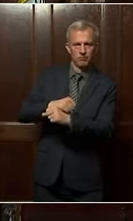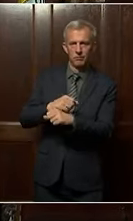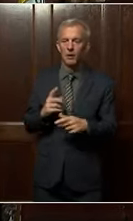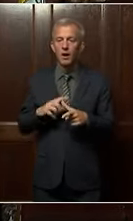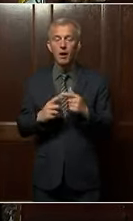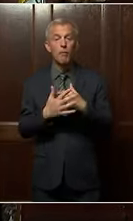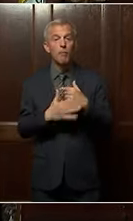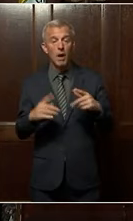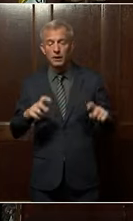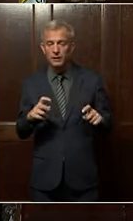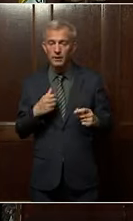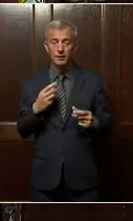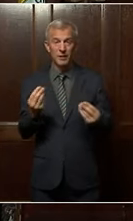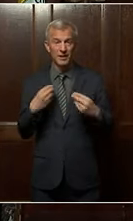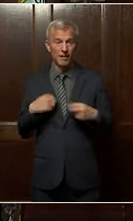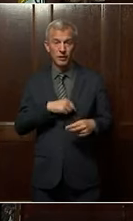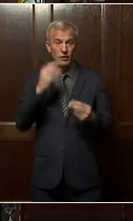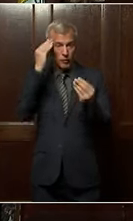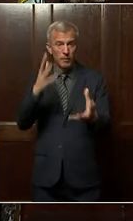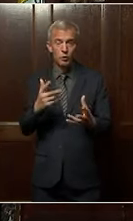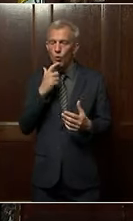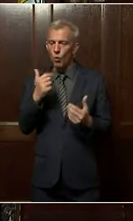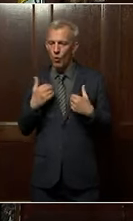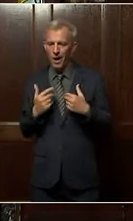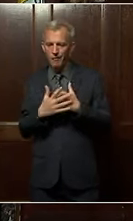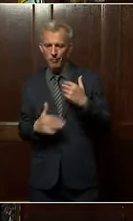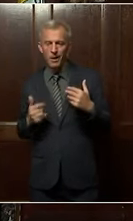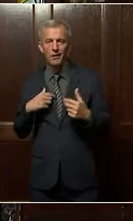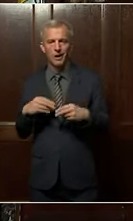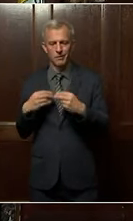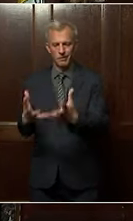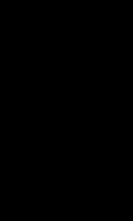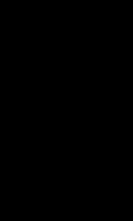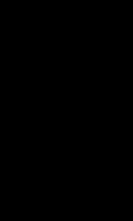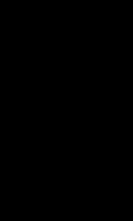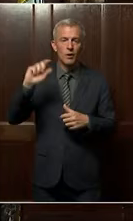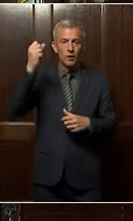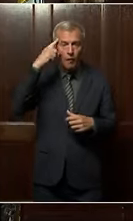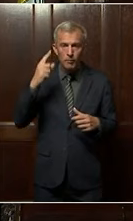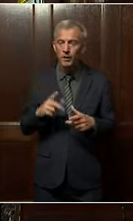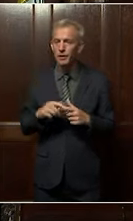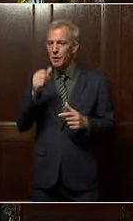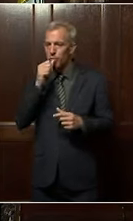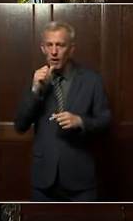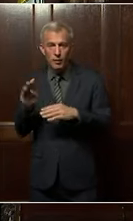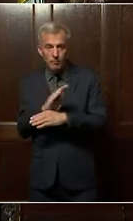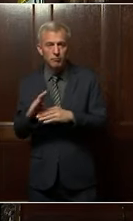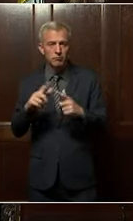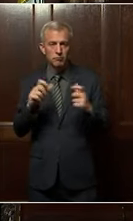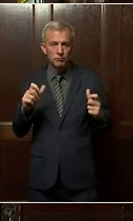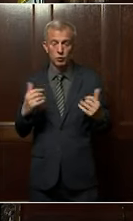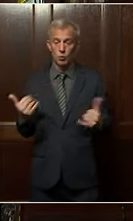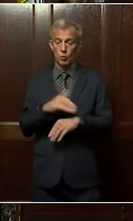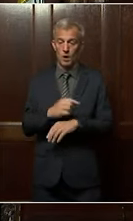who might have plasma that can help guide our research and protect more people and save more patients. And so tonight we're very